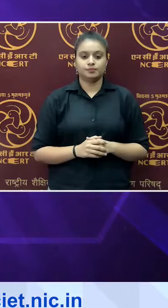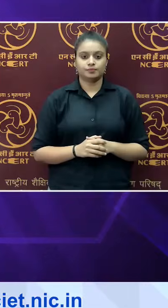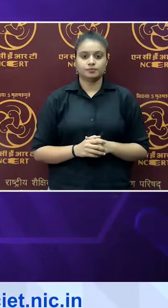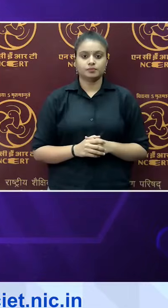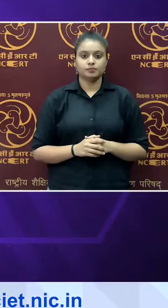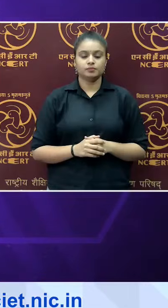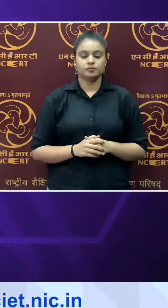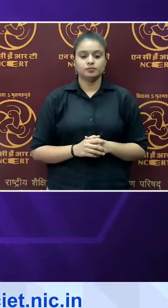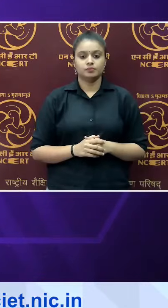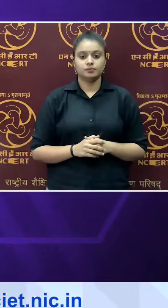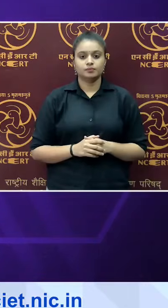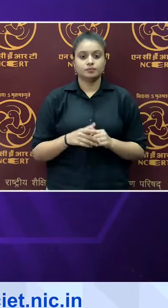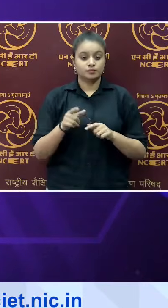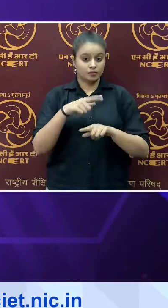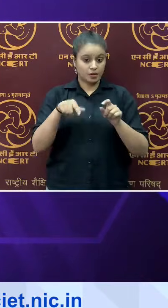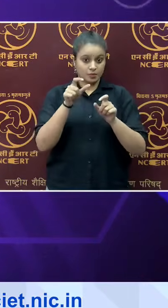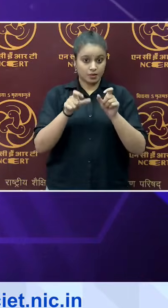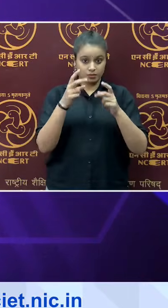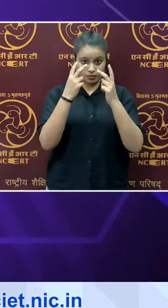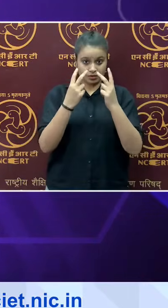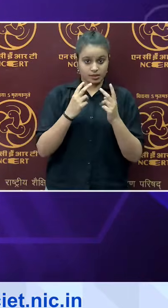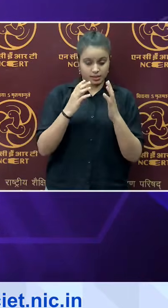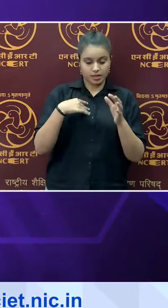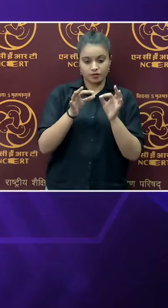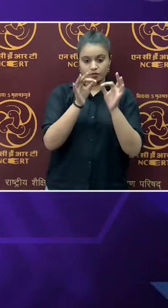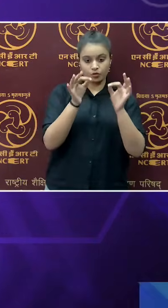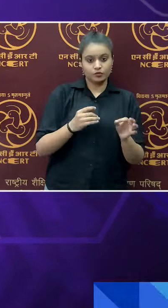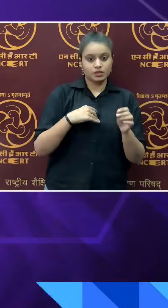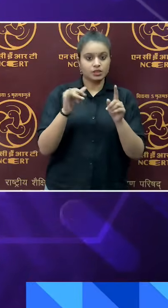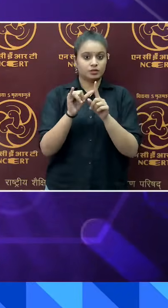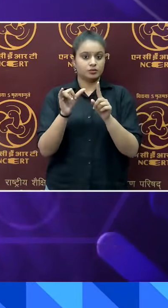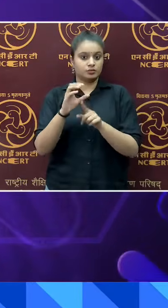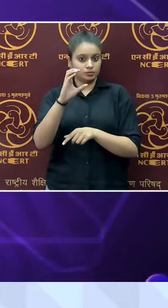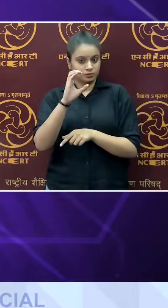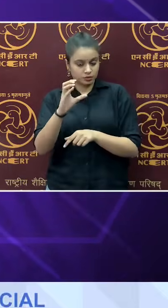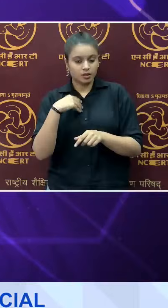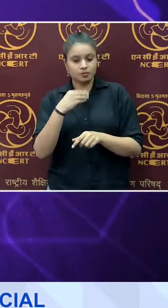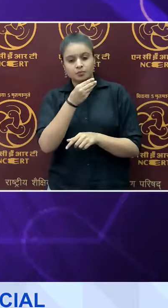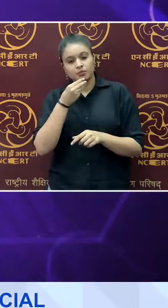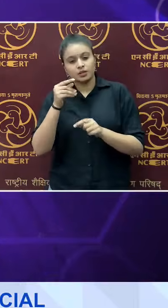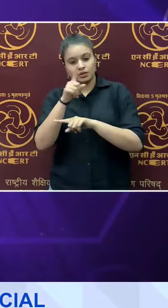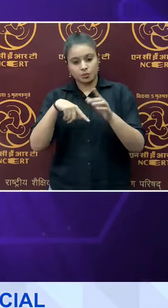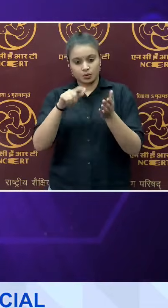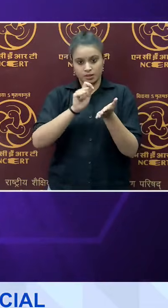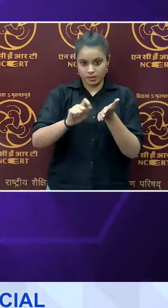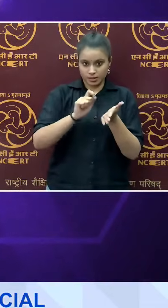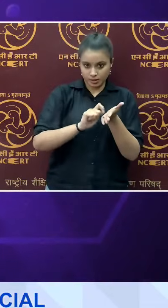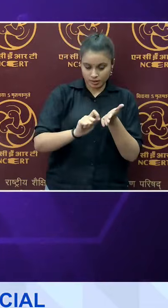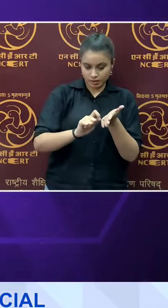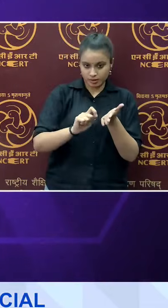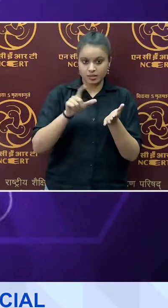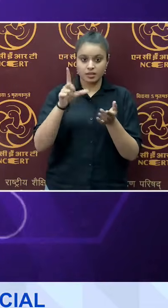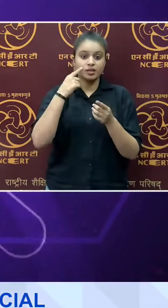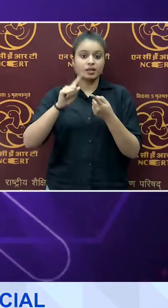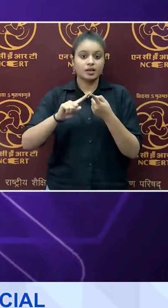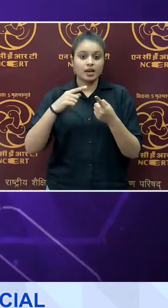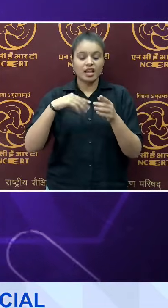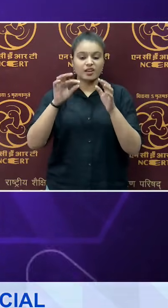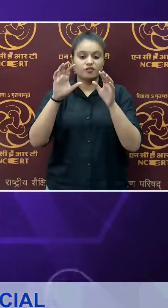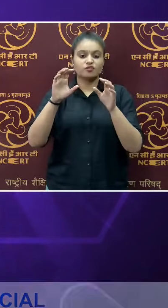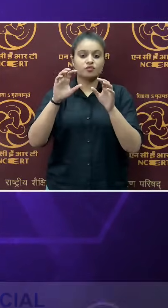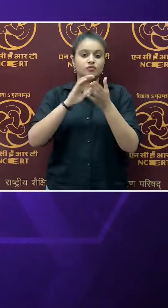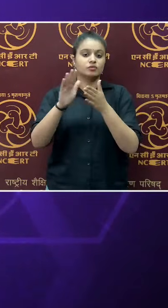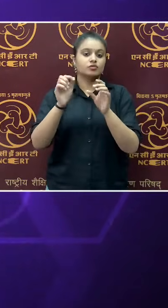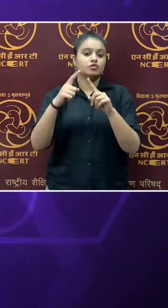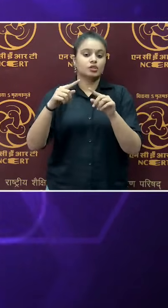sahyog.ncert@cet.nic.in. Viewers who are watching us our official YouTube handle, so please note down here live chat box option is available